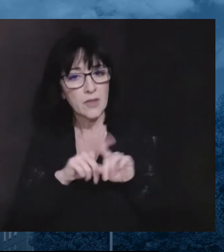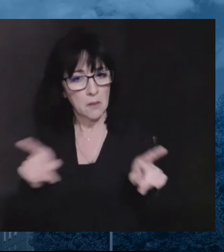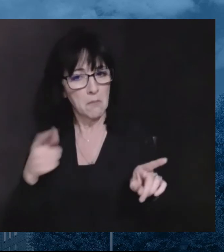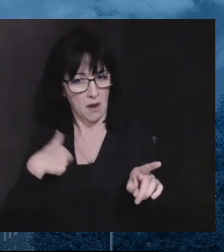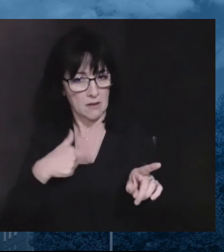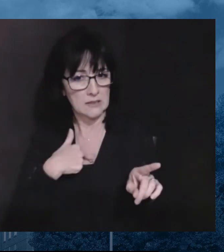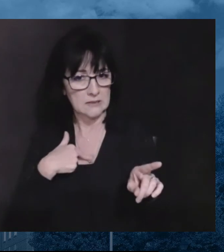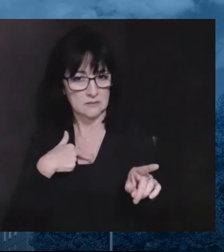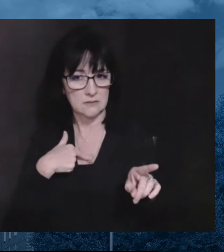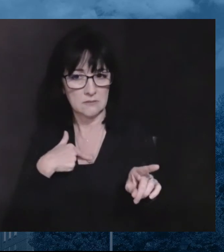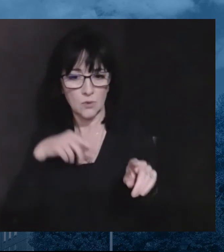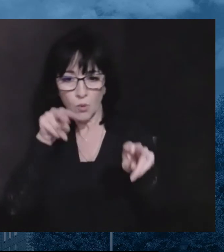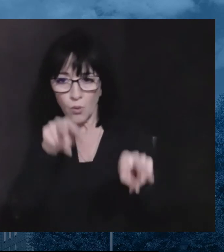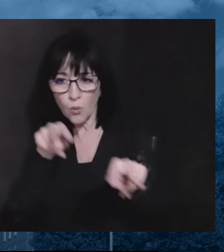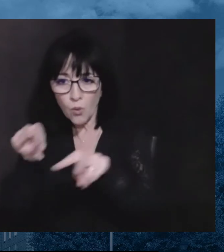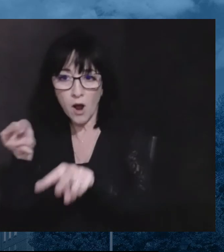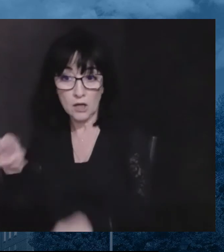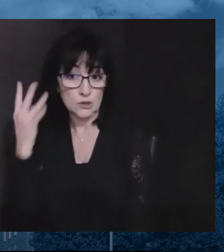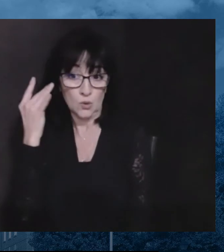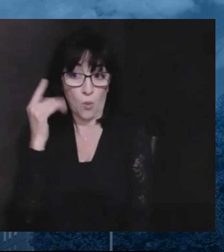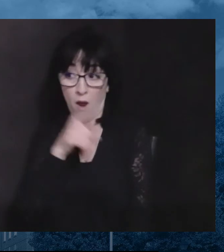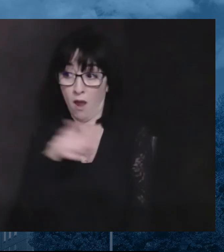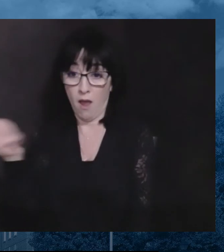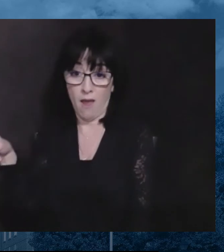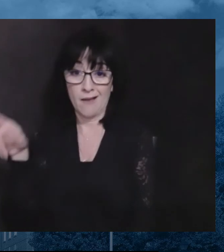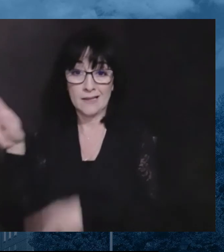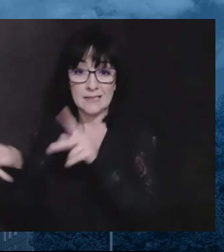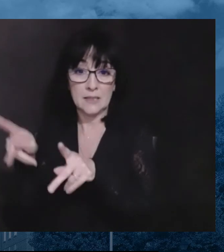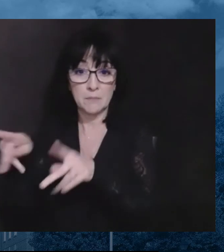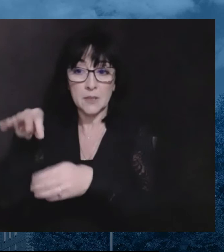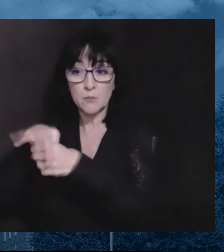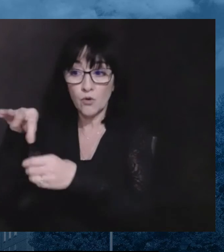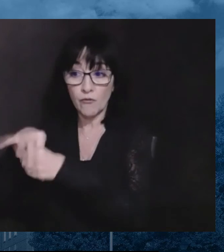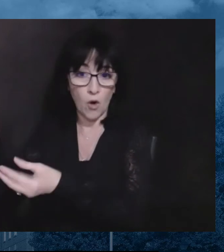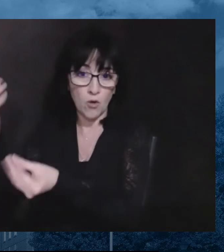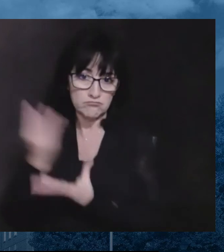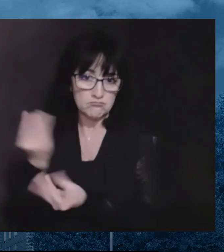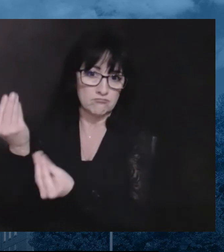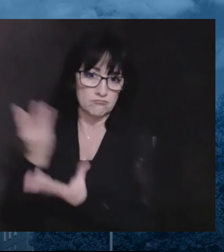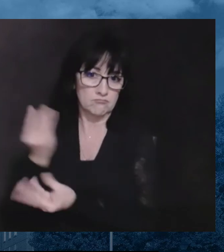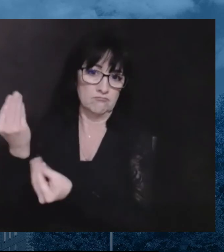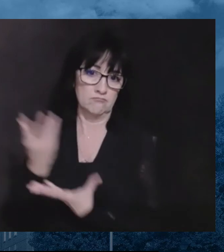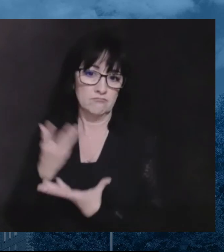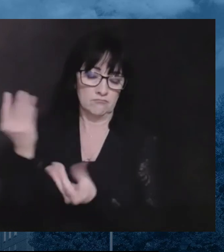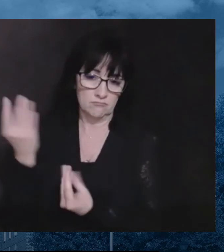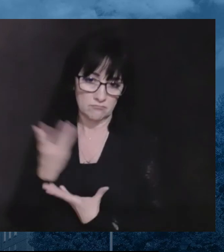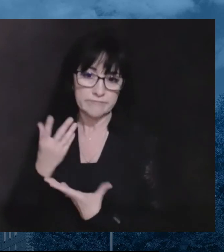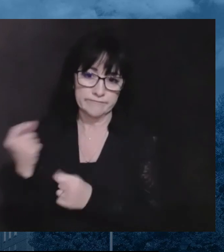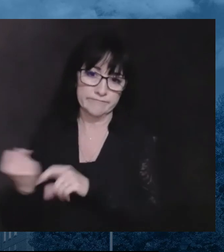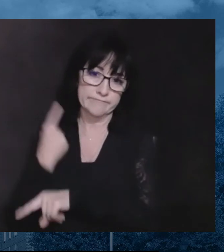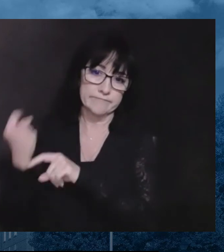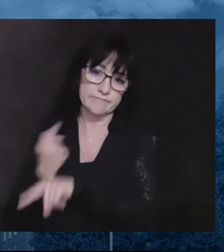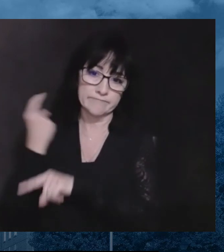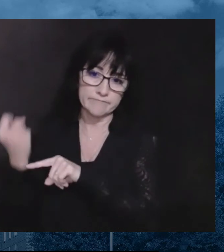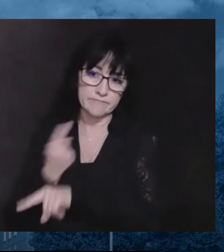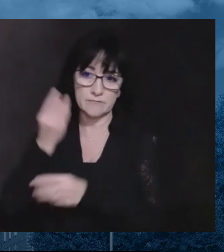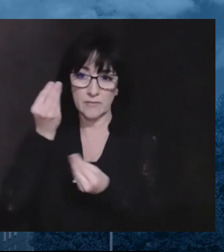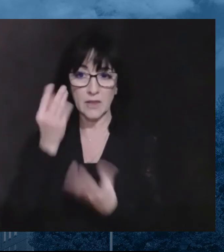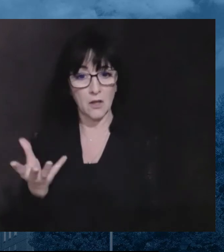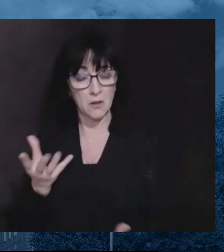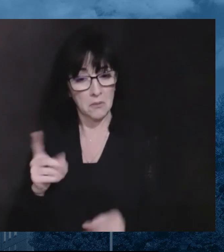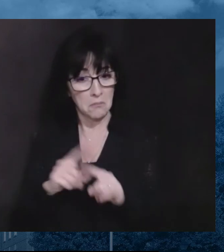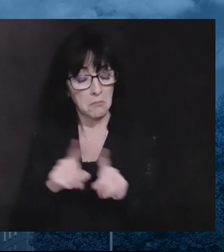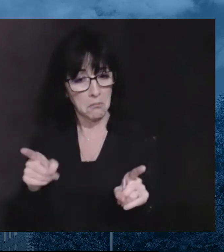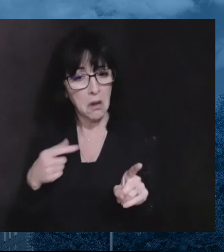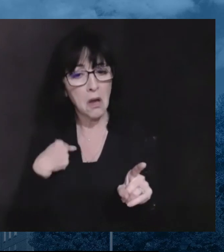it because the constituents, the people I work for, made sure that I did. And as it turned out, I was pretty pleased with